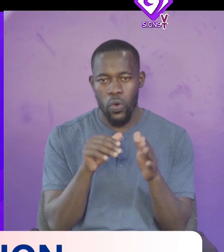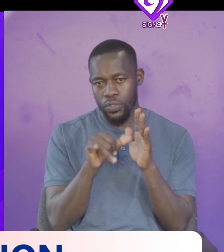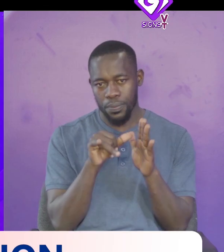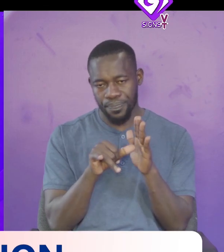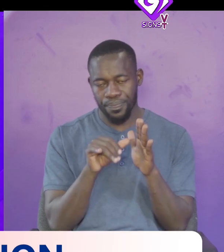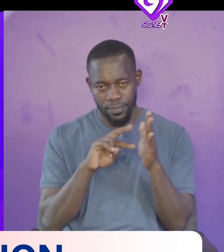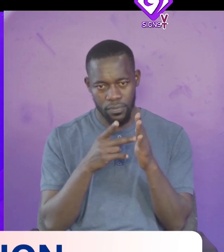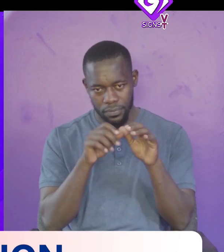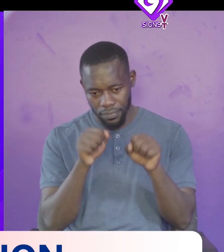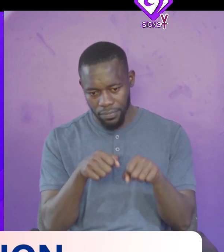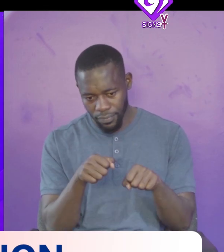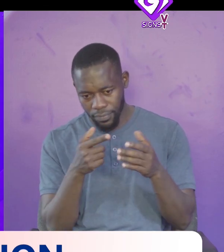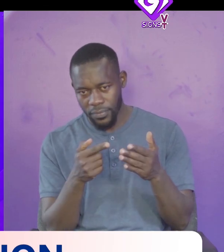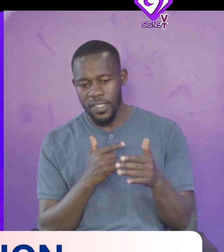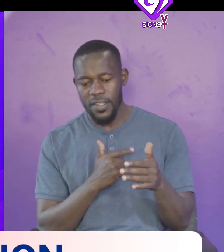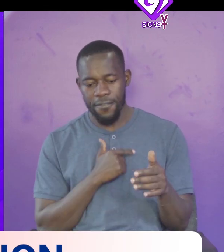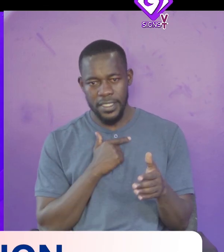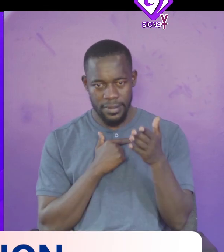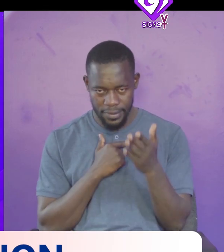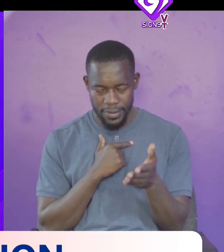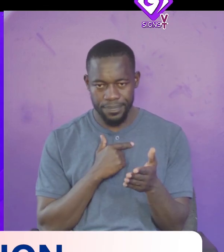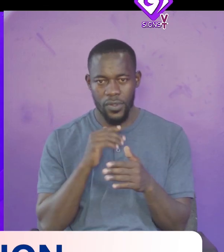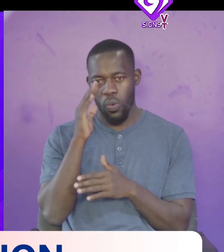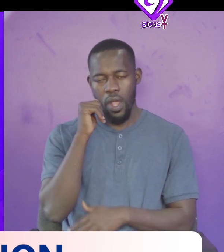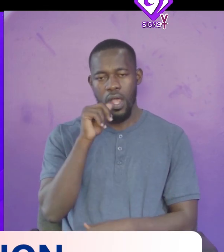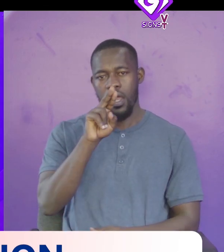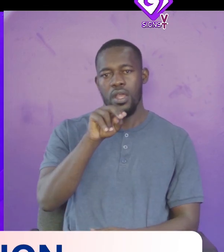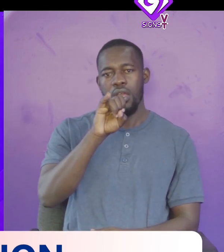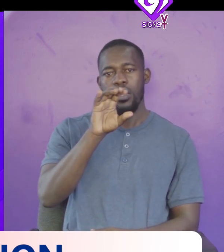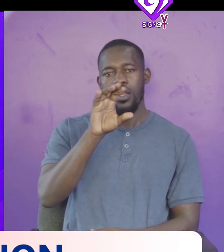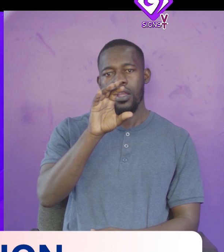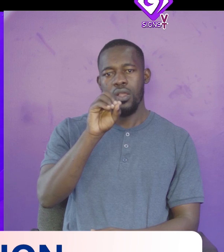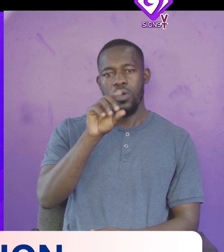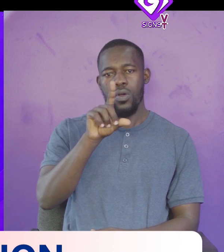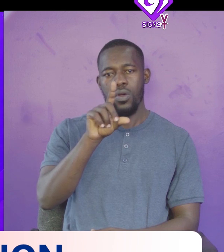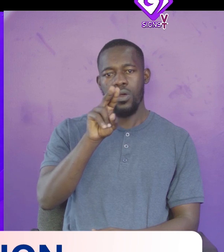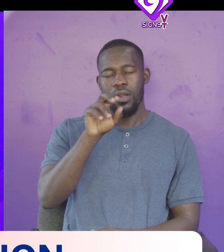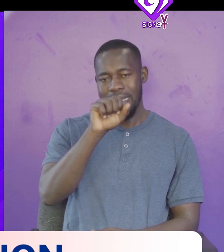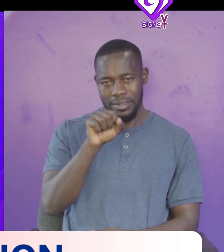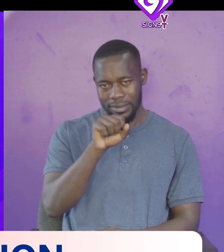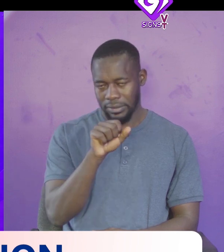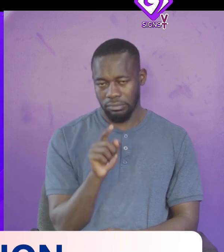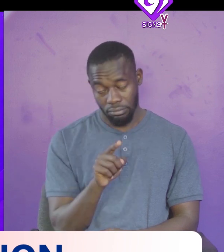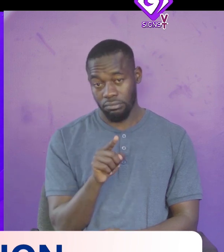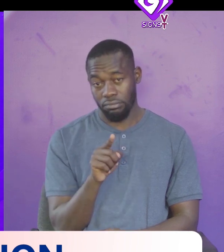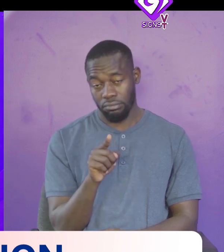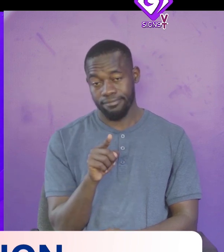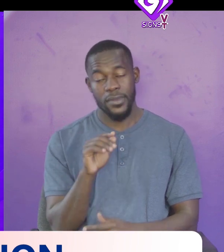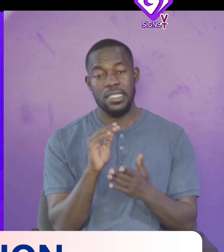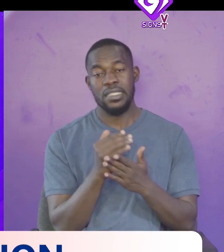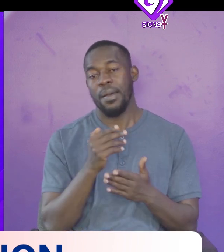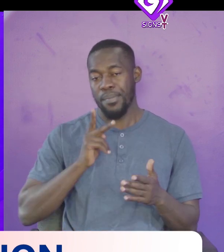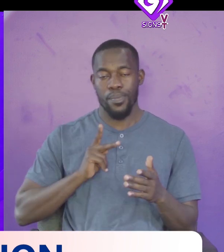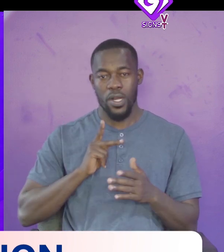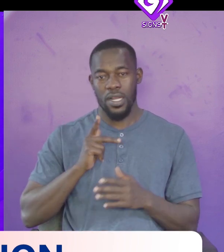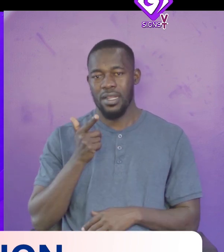there and go through this again. Because Nicholas, believe it or not, Some people don't believe that the